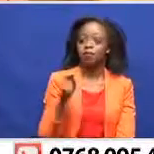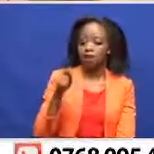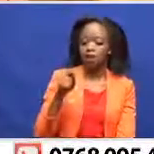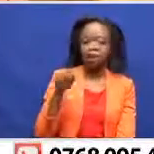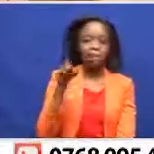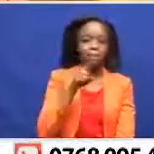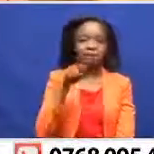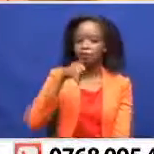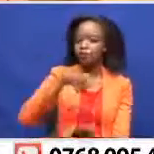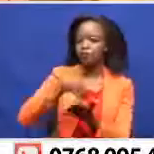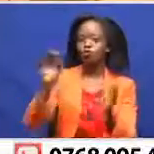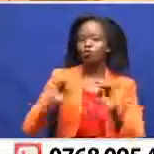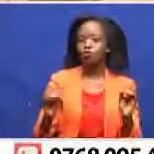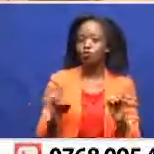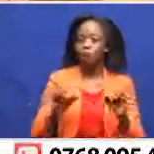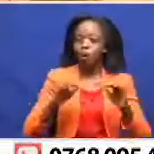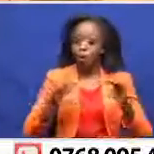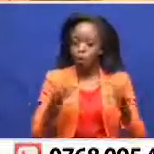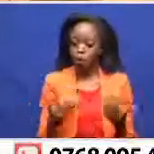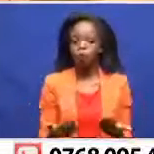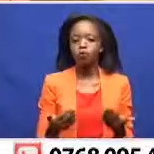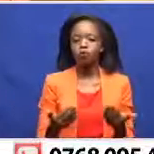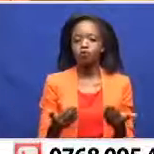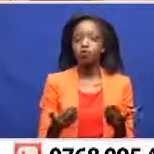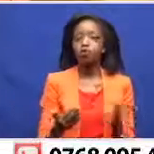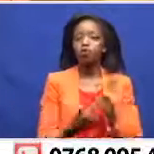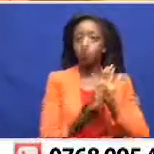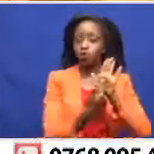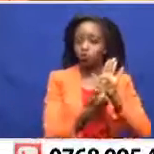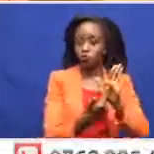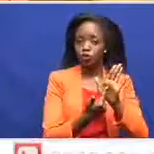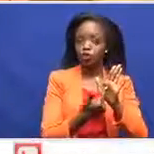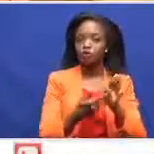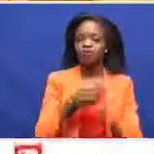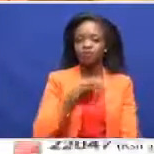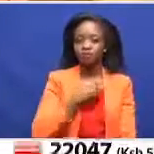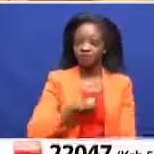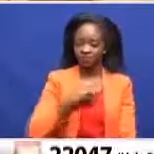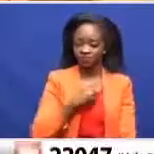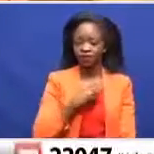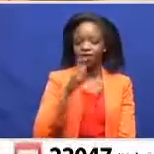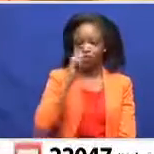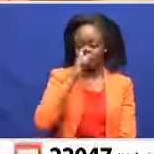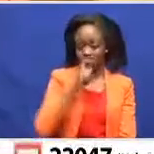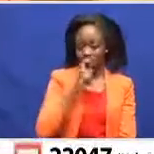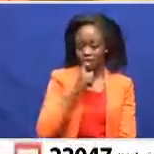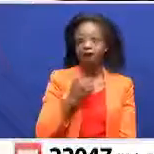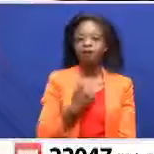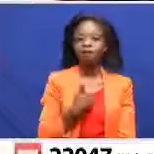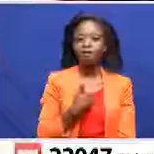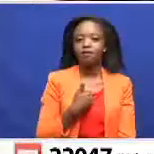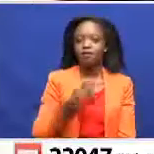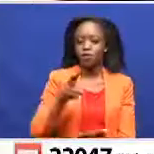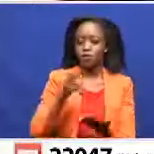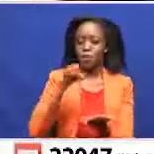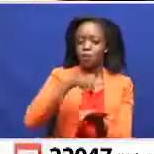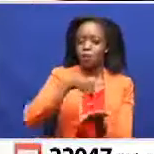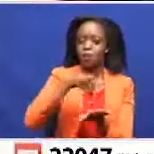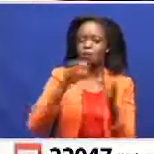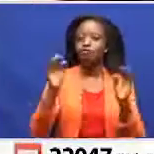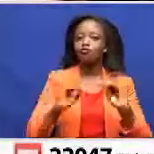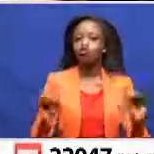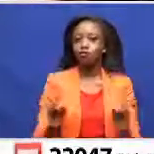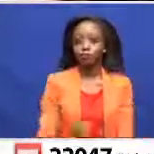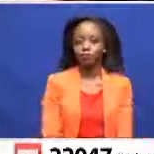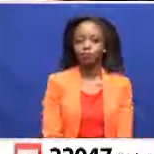blame. Or even more unsettling, it expresses the jealousy of being left out of the gravy train.